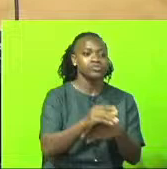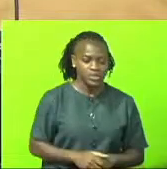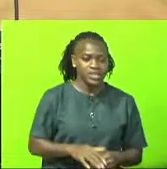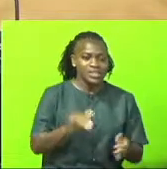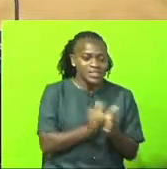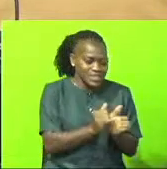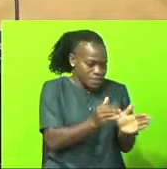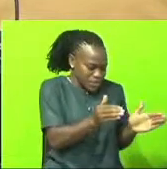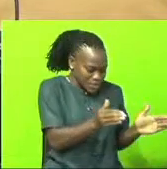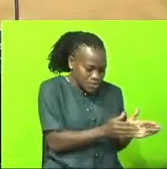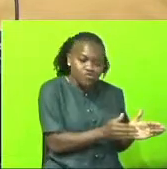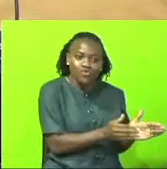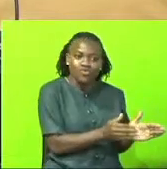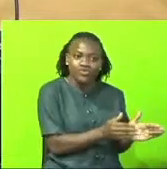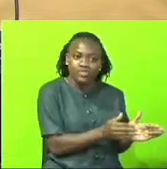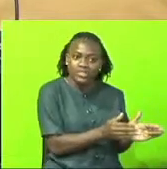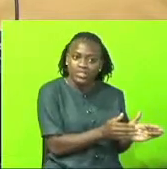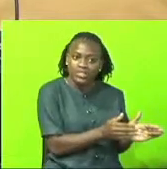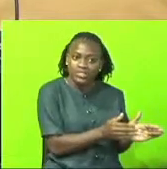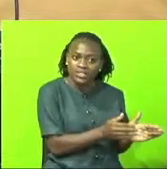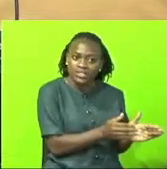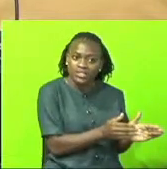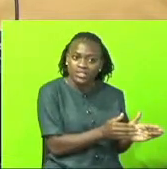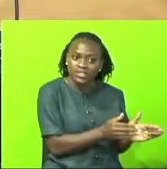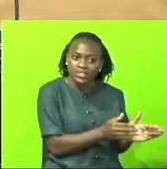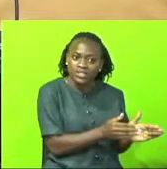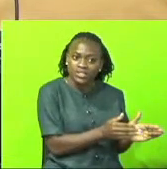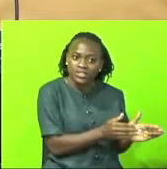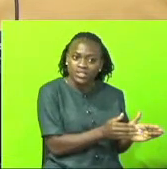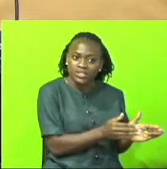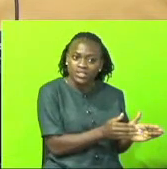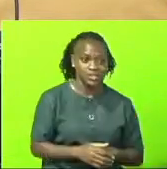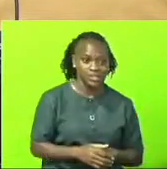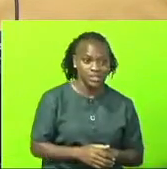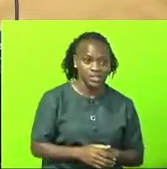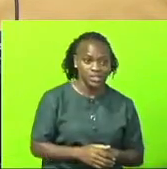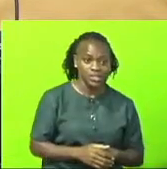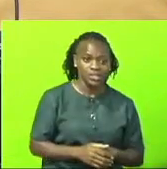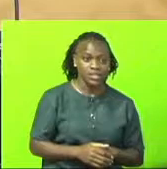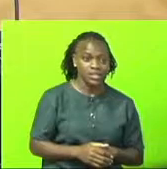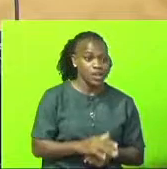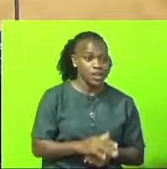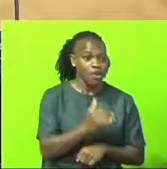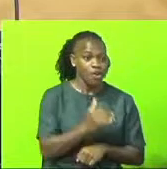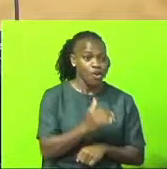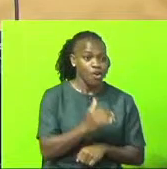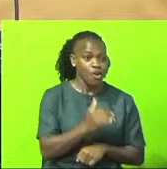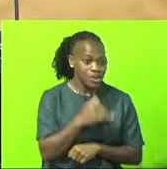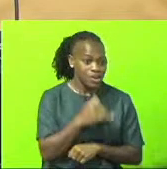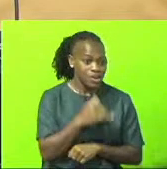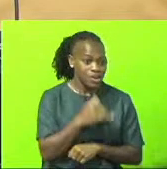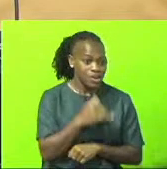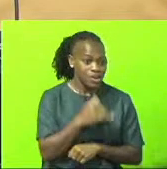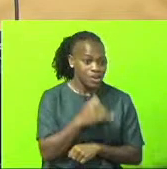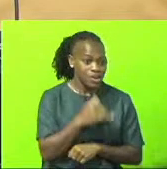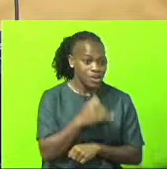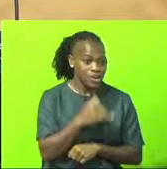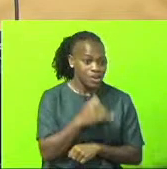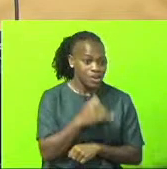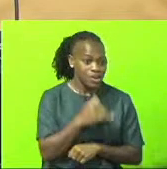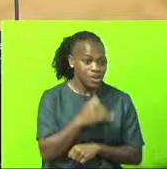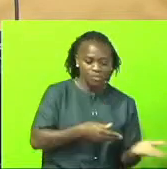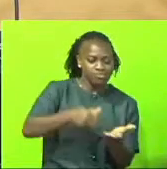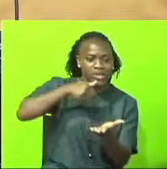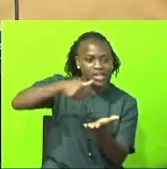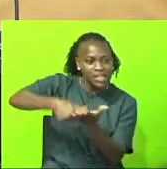minority is in disarray. In one breath, a member is petitioning you, and